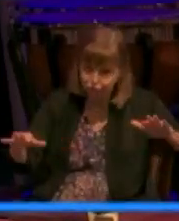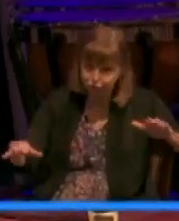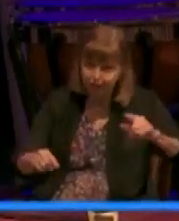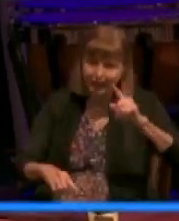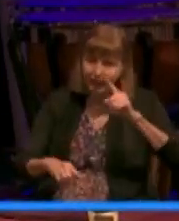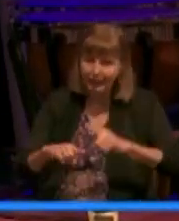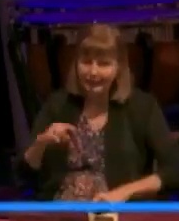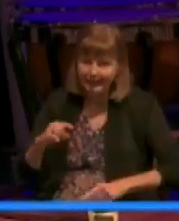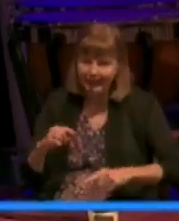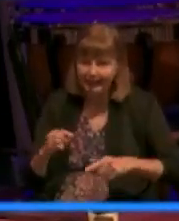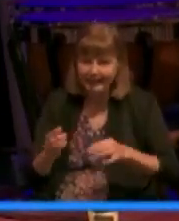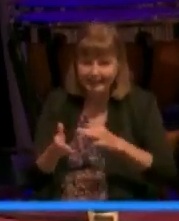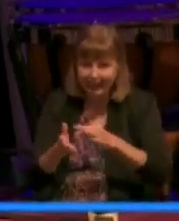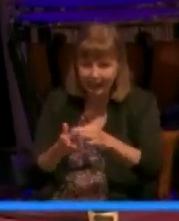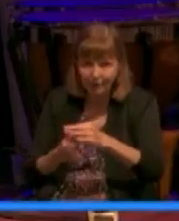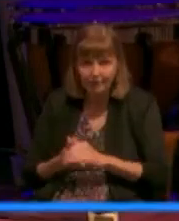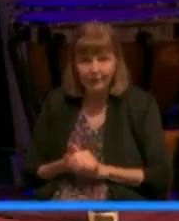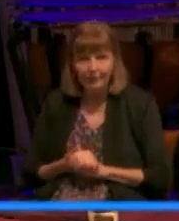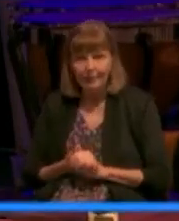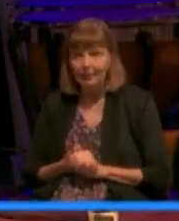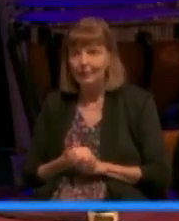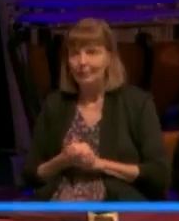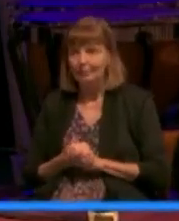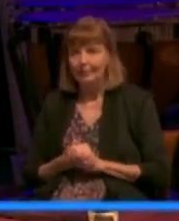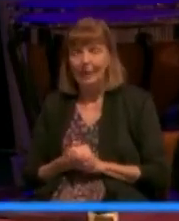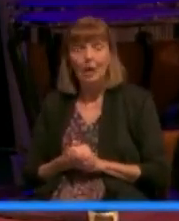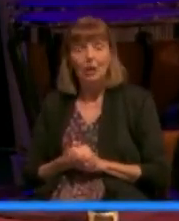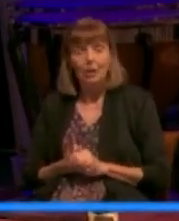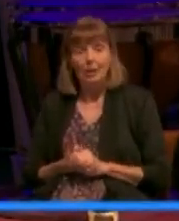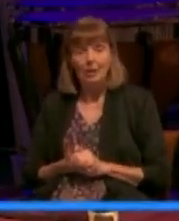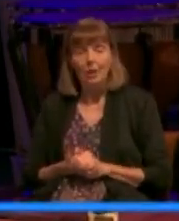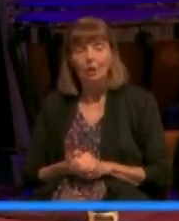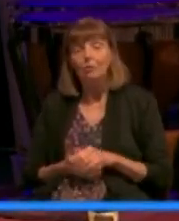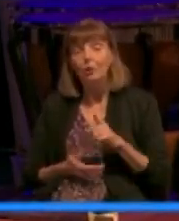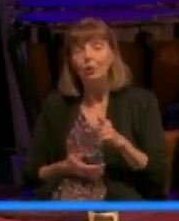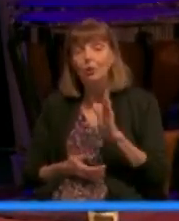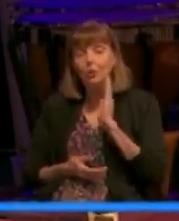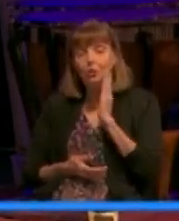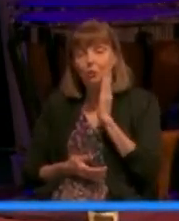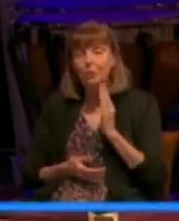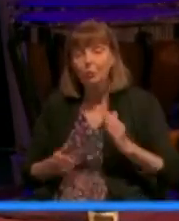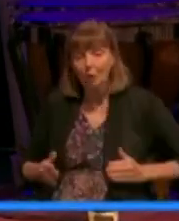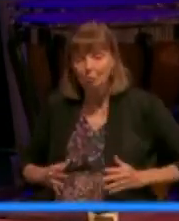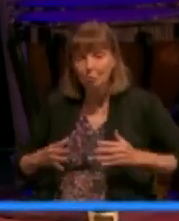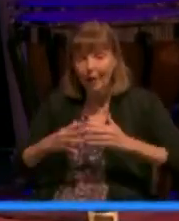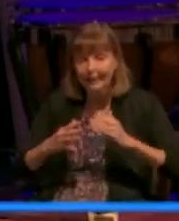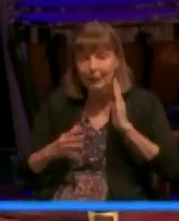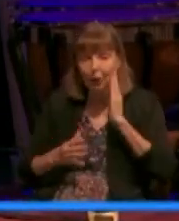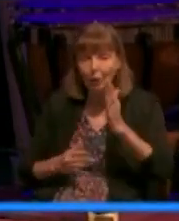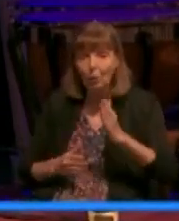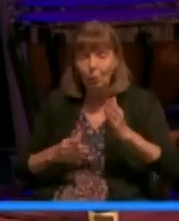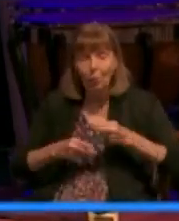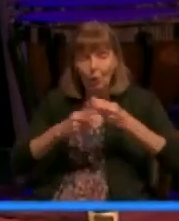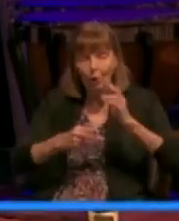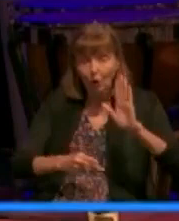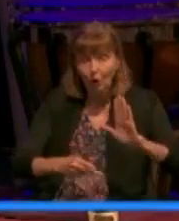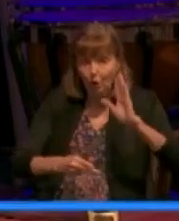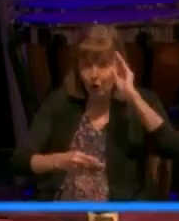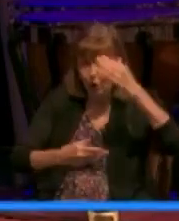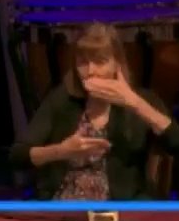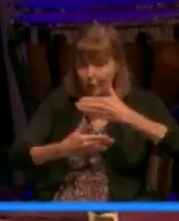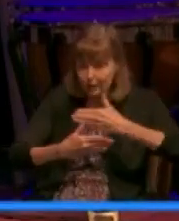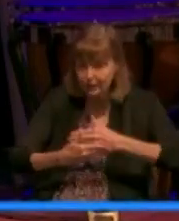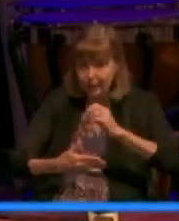"Behold, you are pregnant and shall bear a son. You shall call his name Ishmael, because the Lord has listened to your affliction. He shall